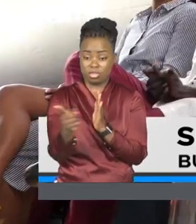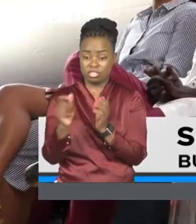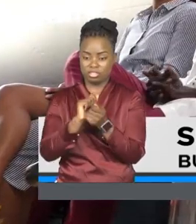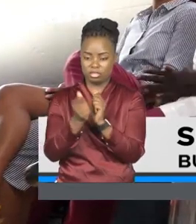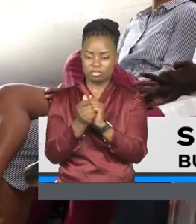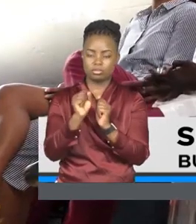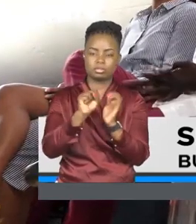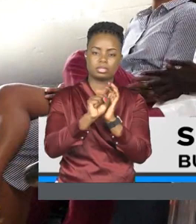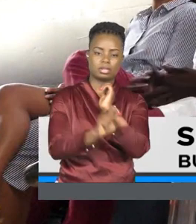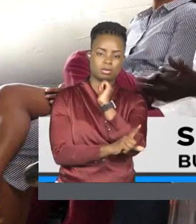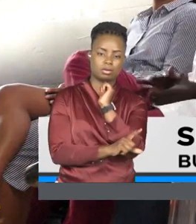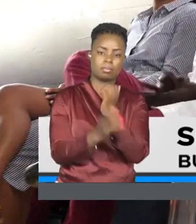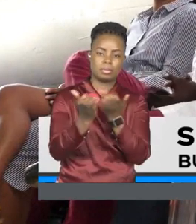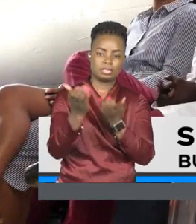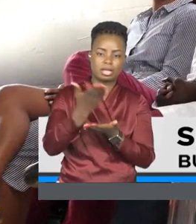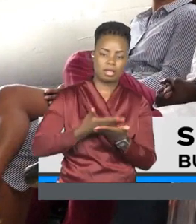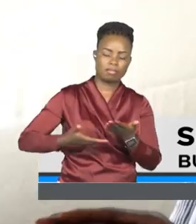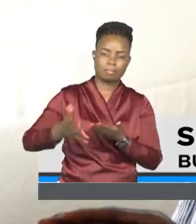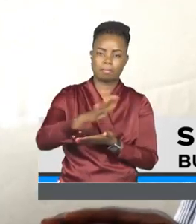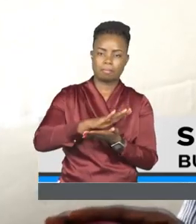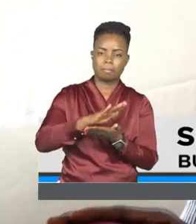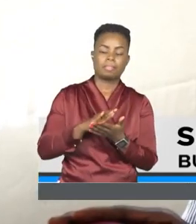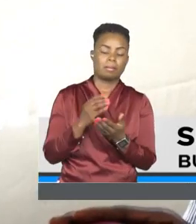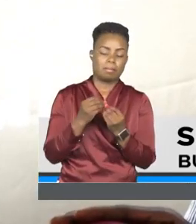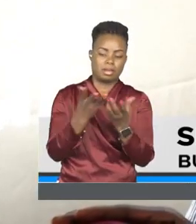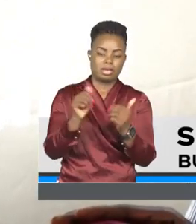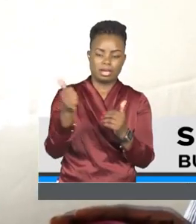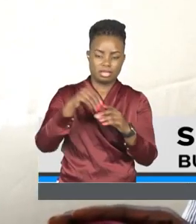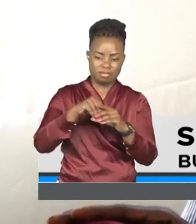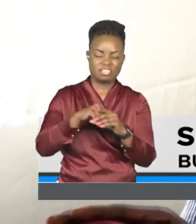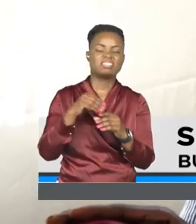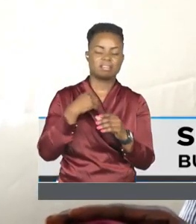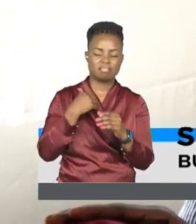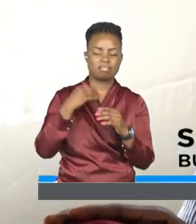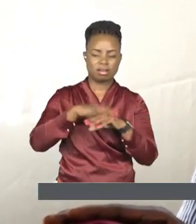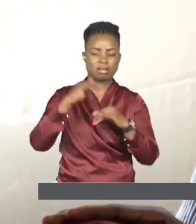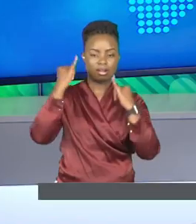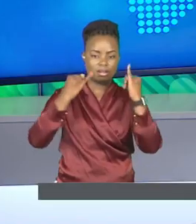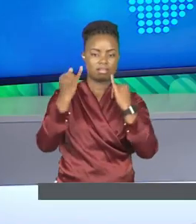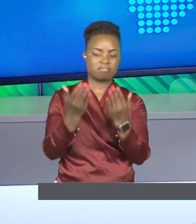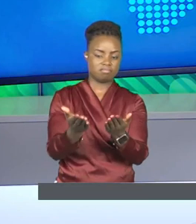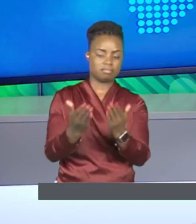business environment, other young investors like Olivia may soon be able to get their business ideas up and running.